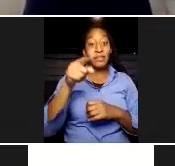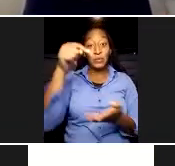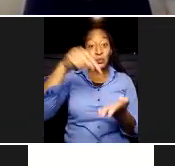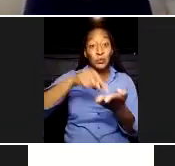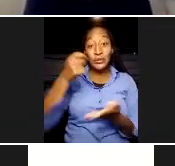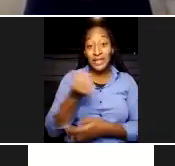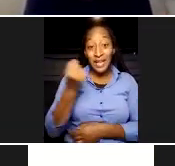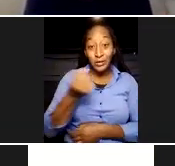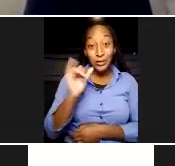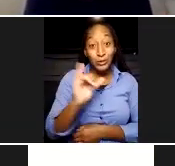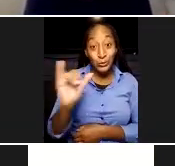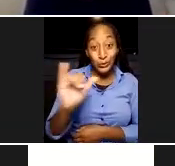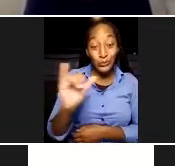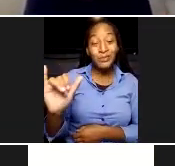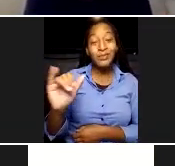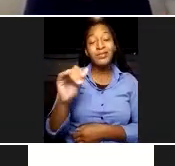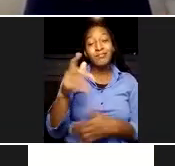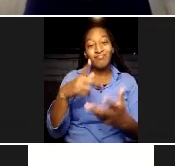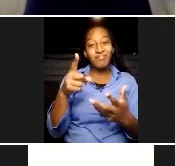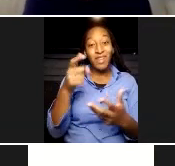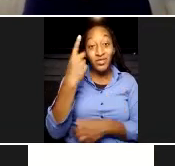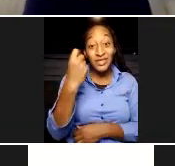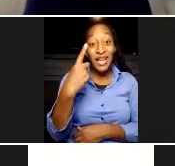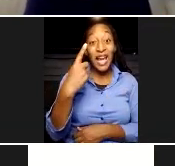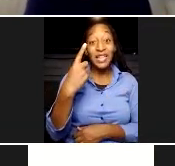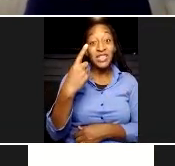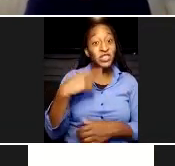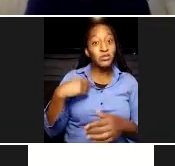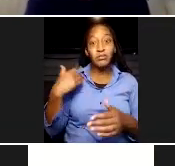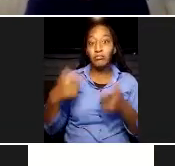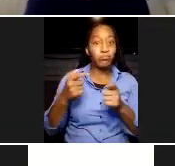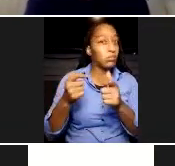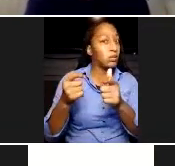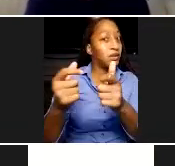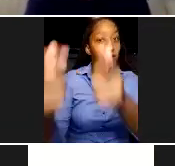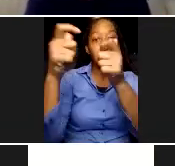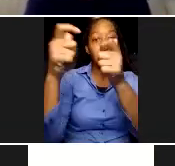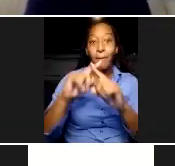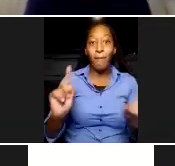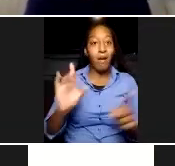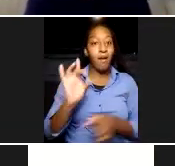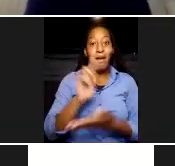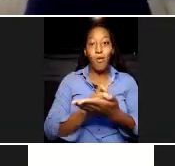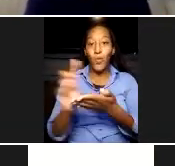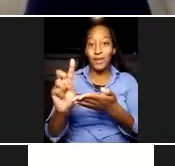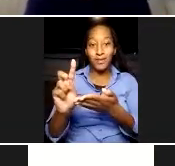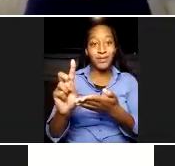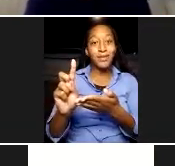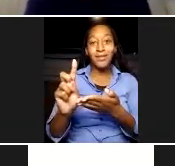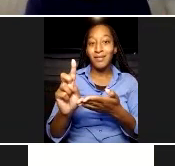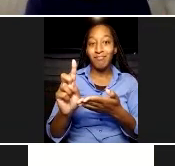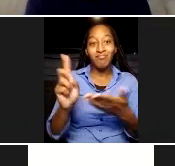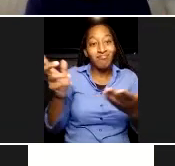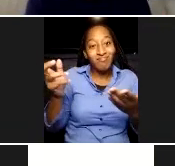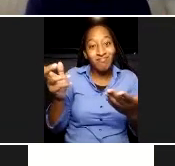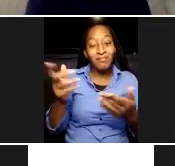we're in an 8-week format, and I've got to take you through the entire course just like I would any other, for any